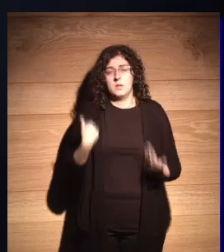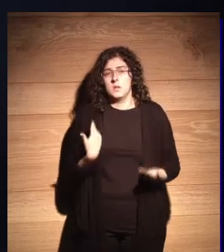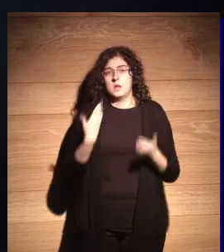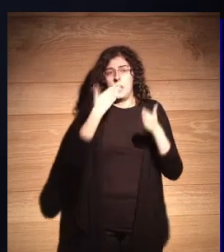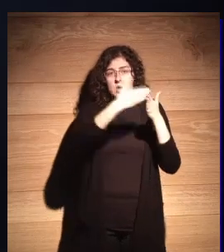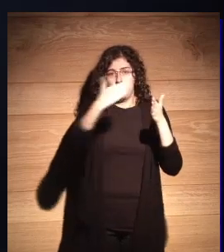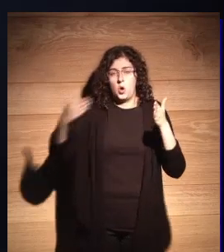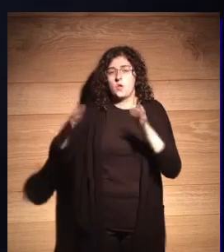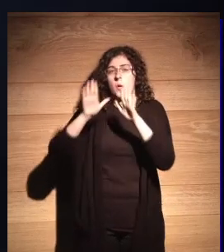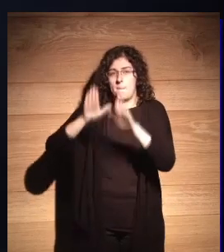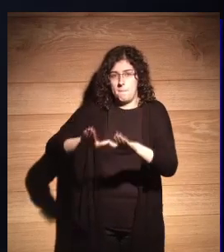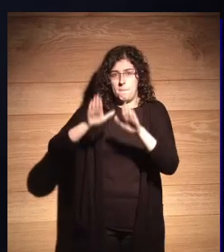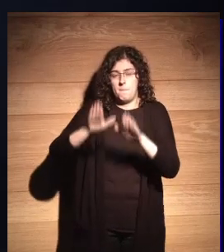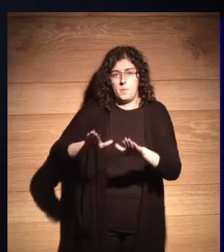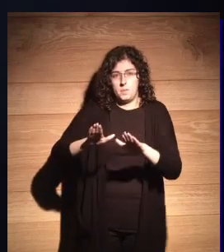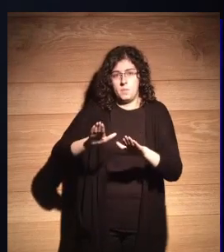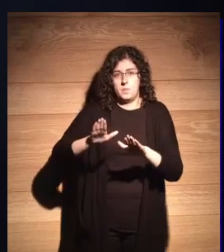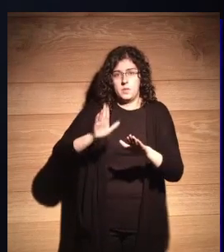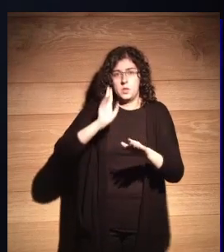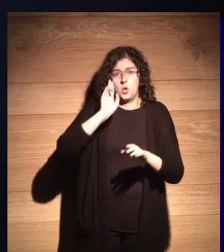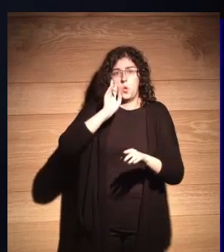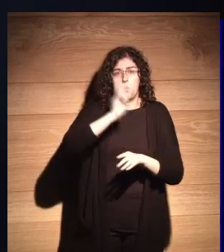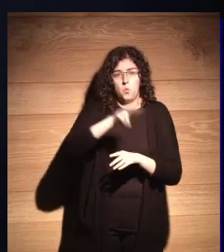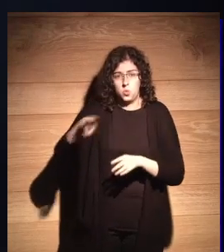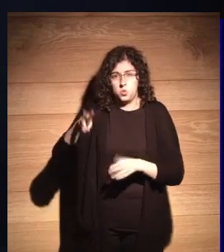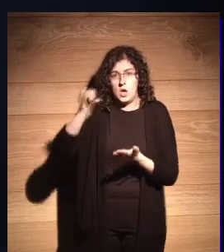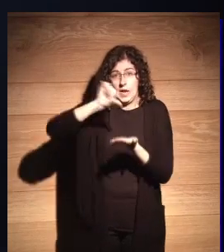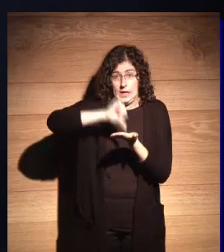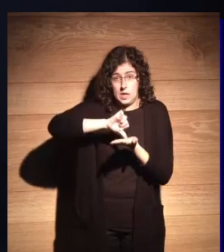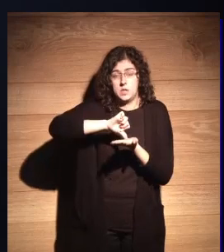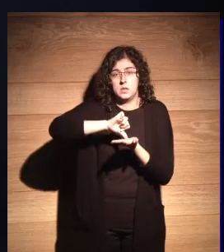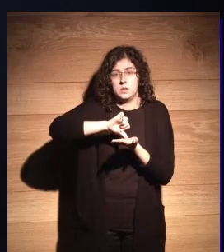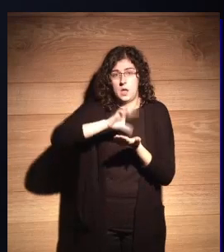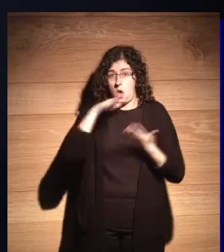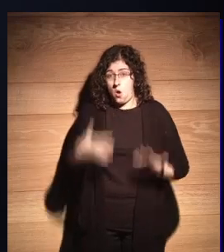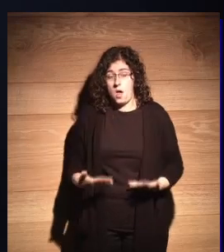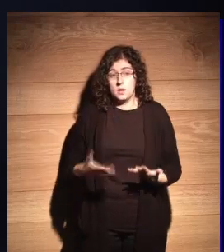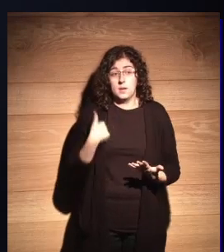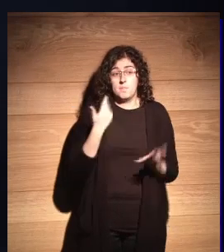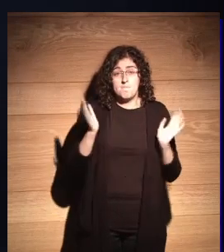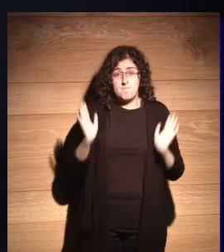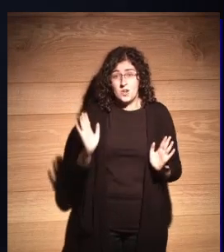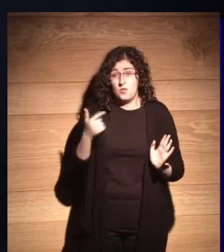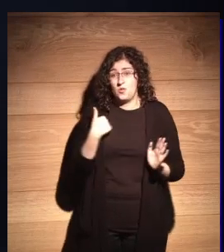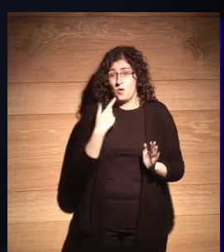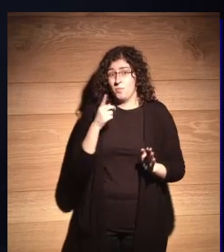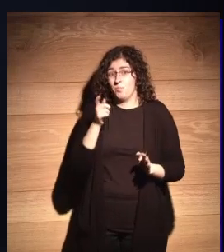in Iran right now, and unfortunately I haven't been able to visit it. A good friend of mine, that